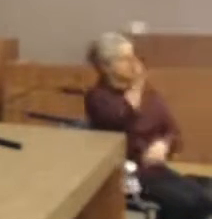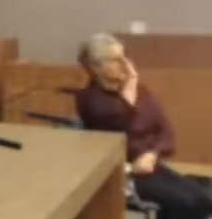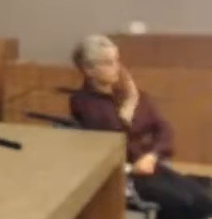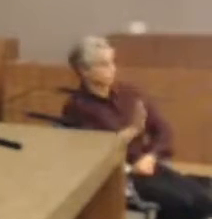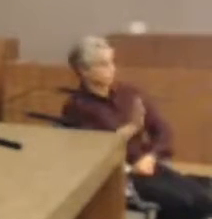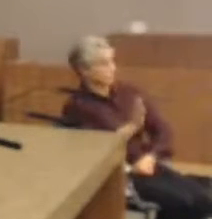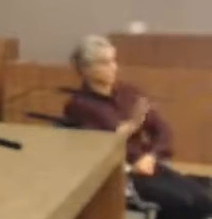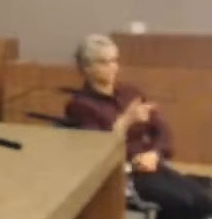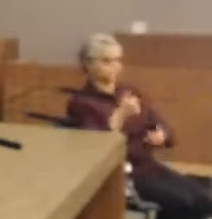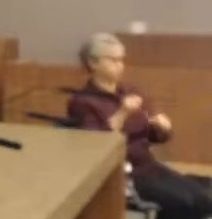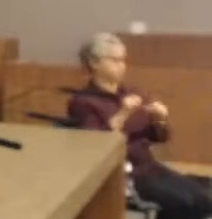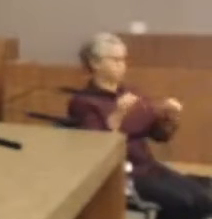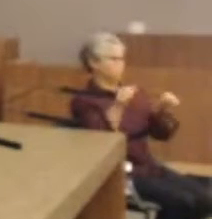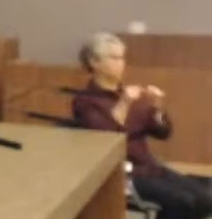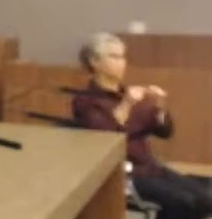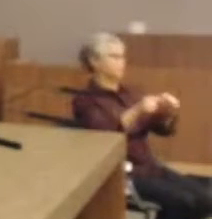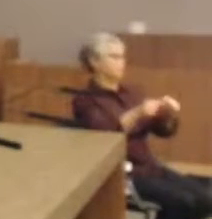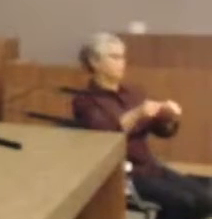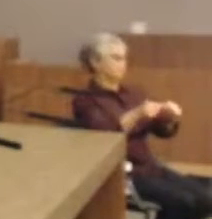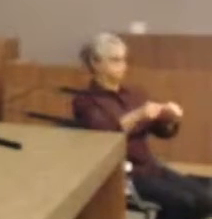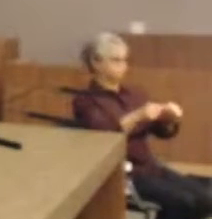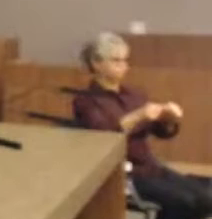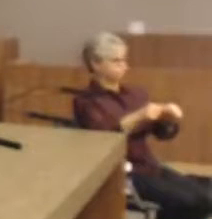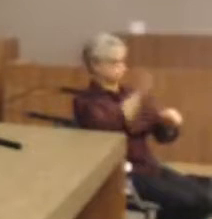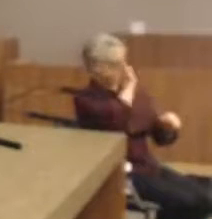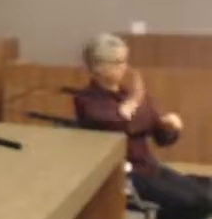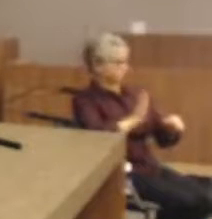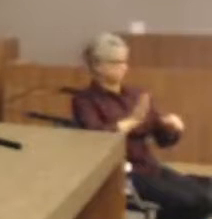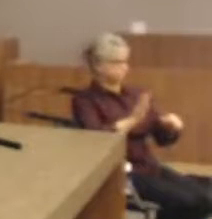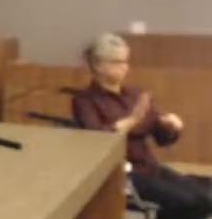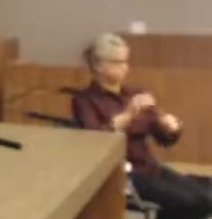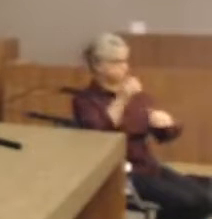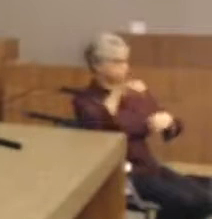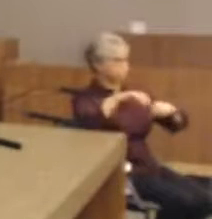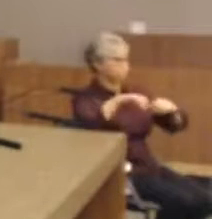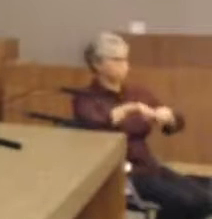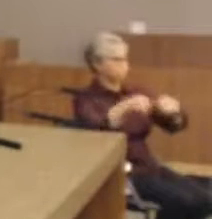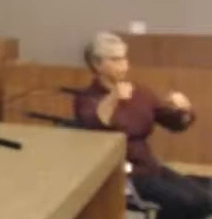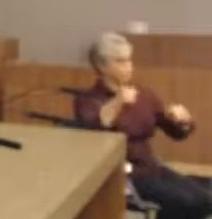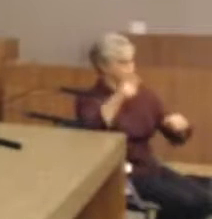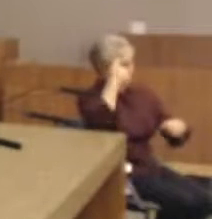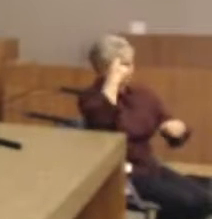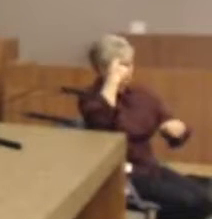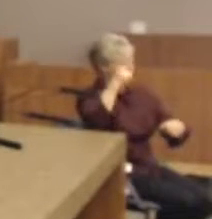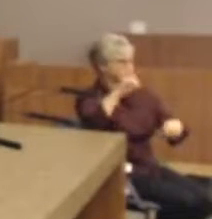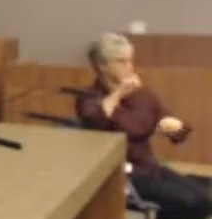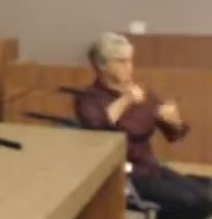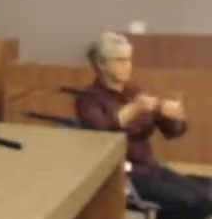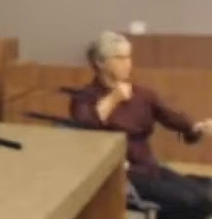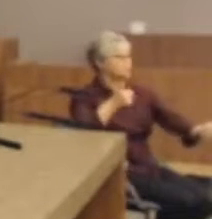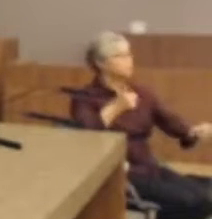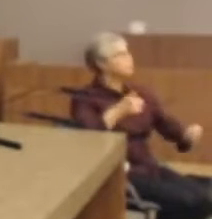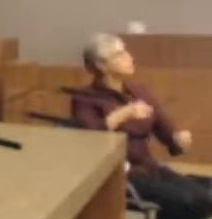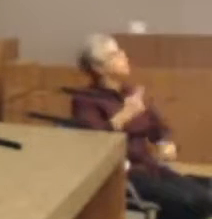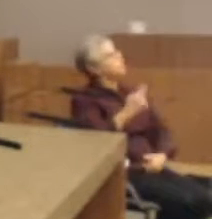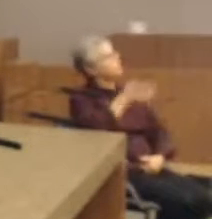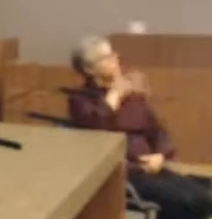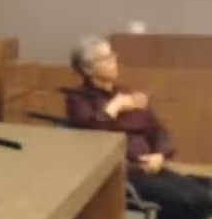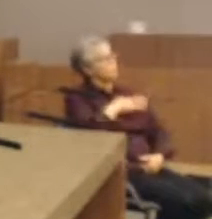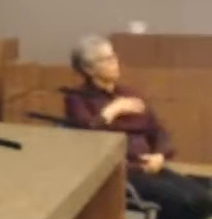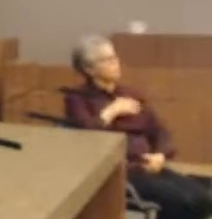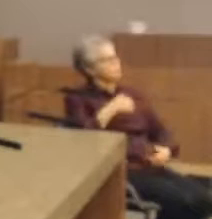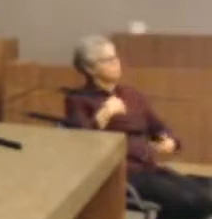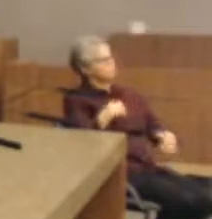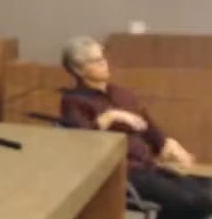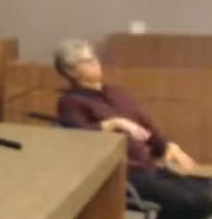trauma. The case that I worked on, where the woman would go into that kind of catatonic state, she tended